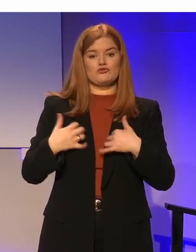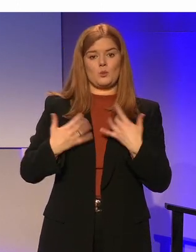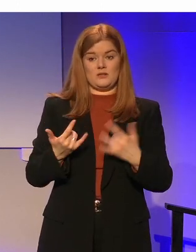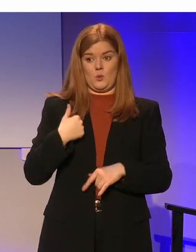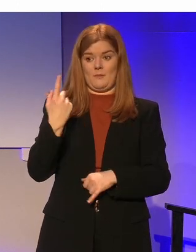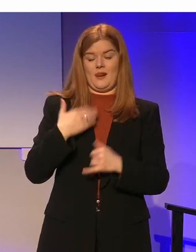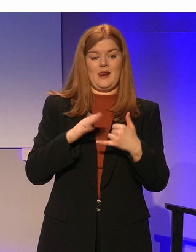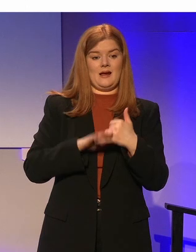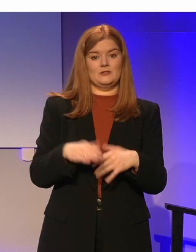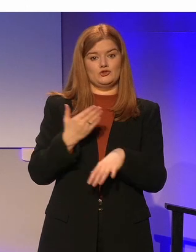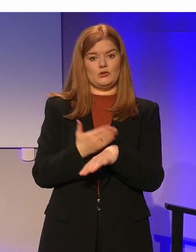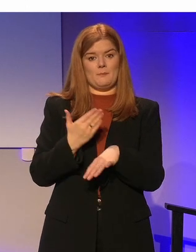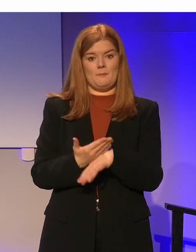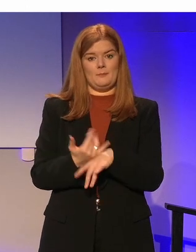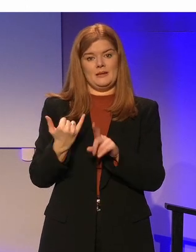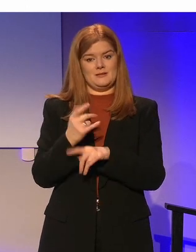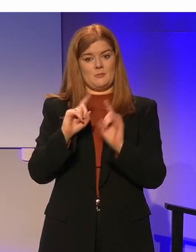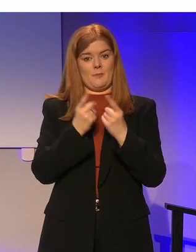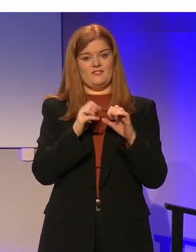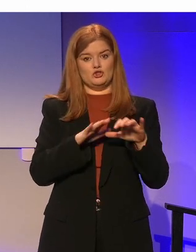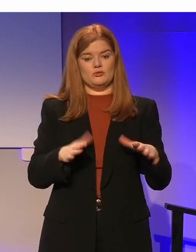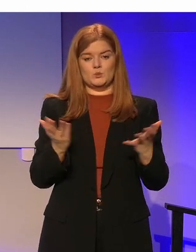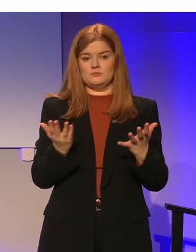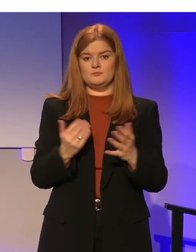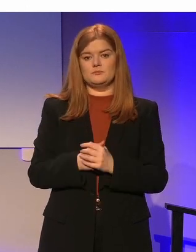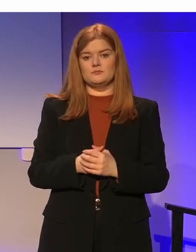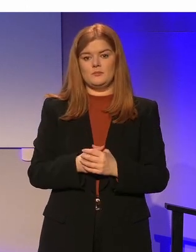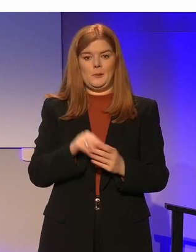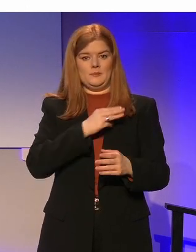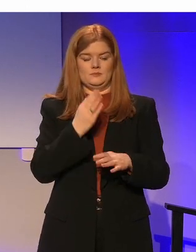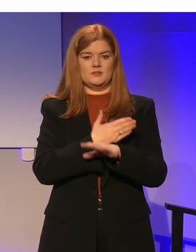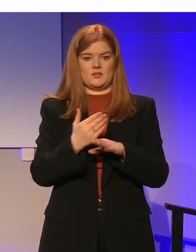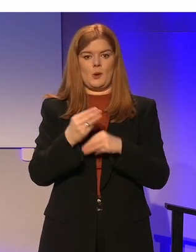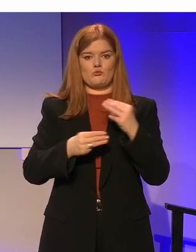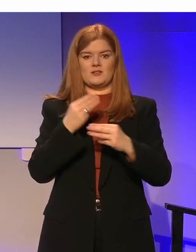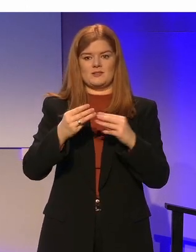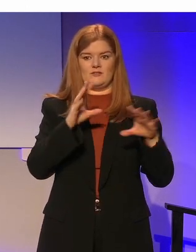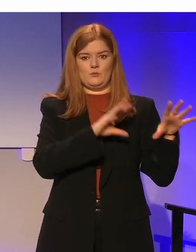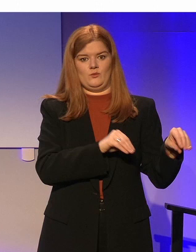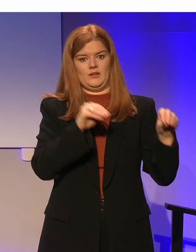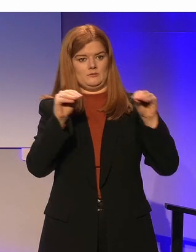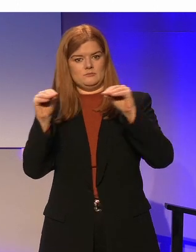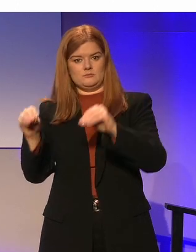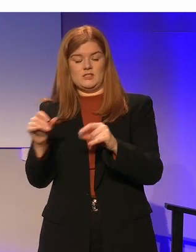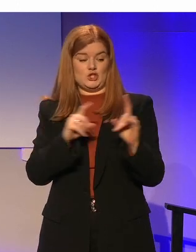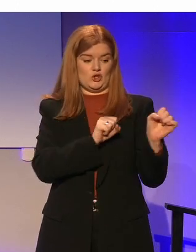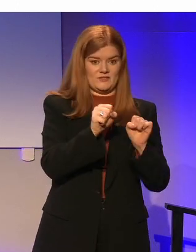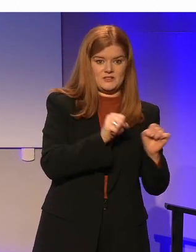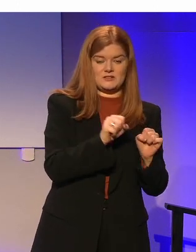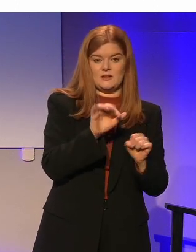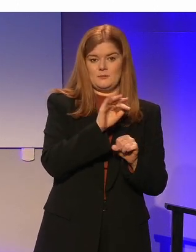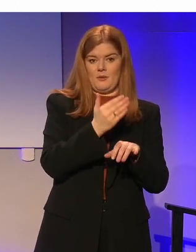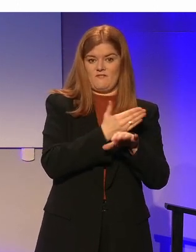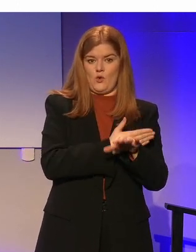one of my very last tasks in the Department of Children was to start the process of transferring